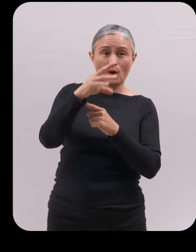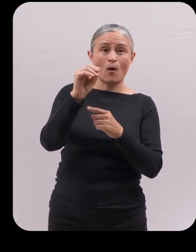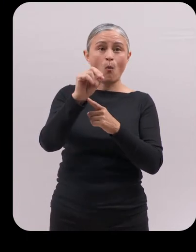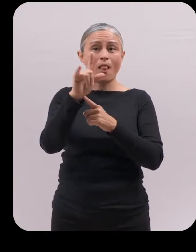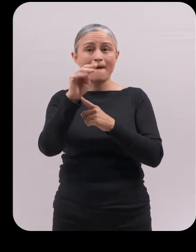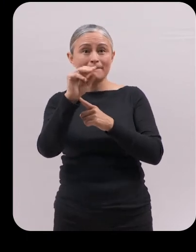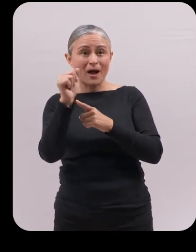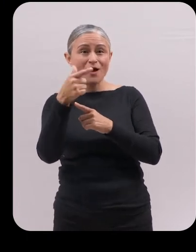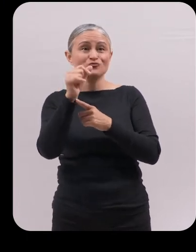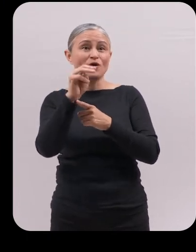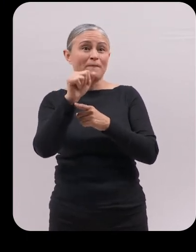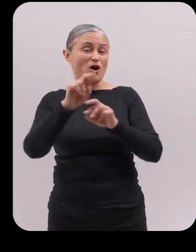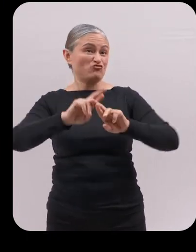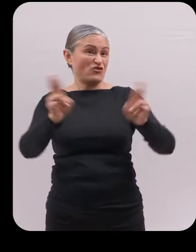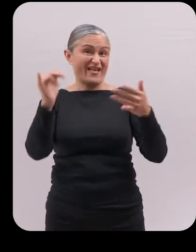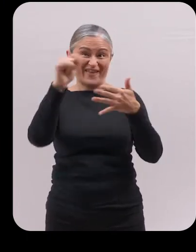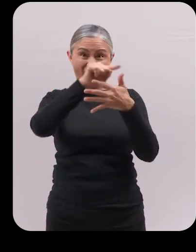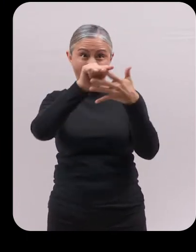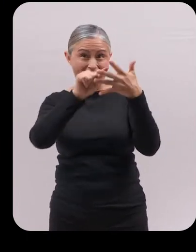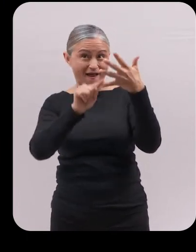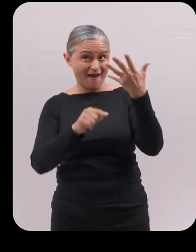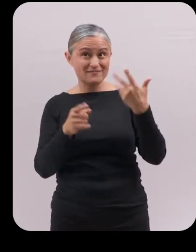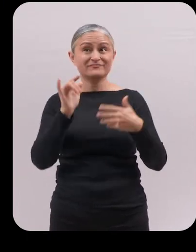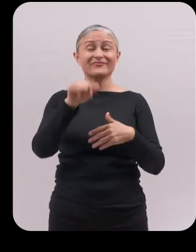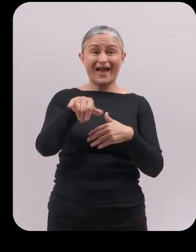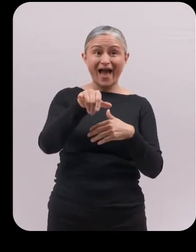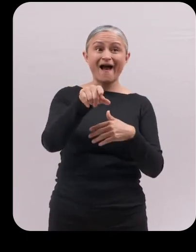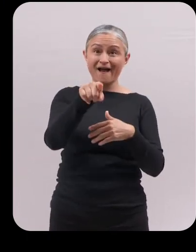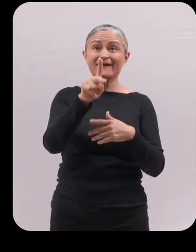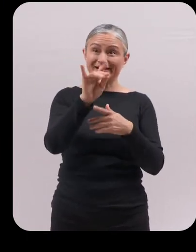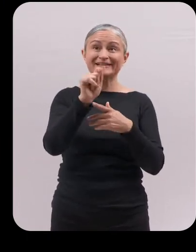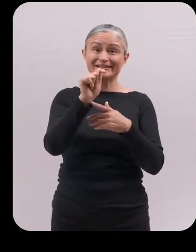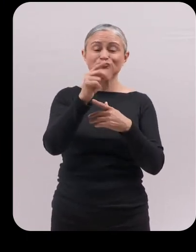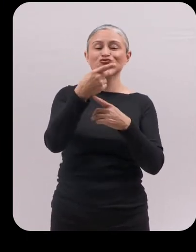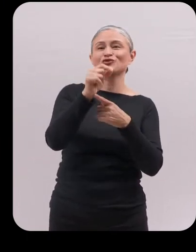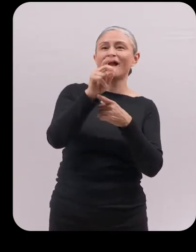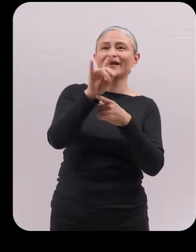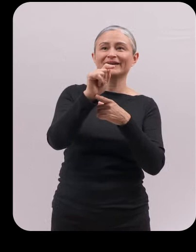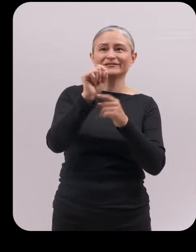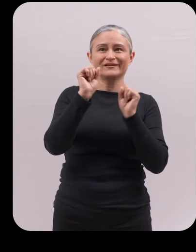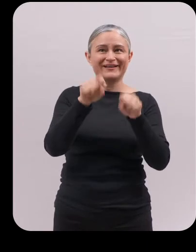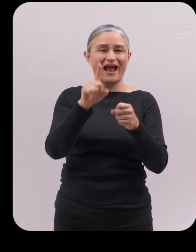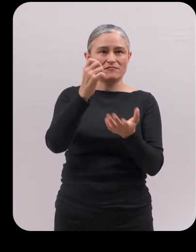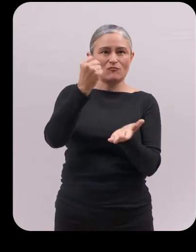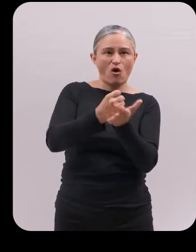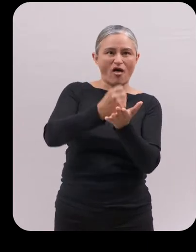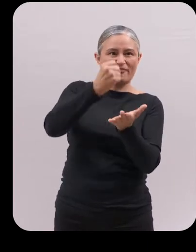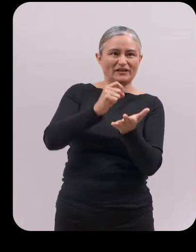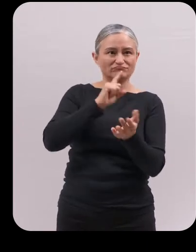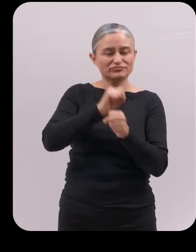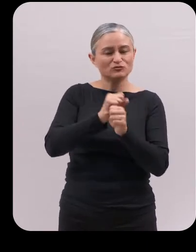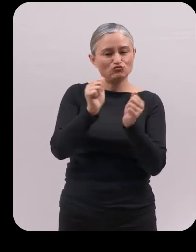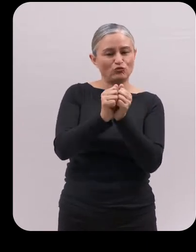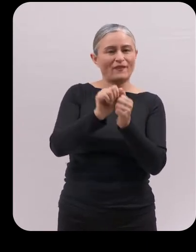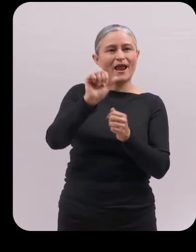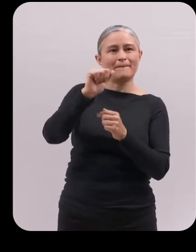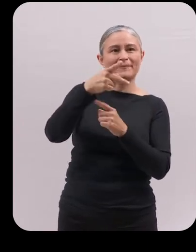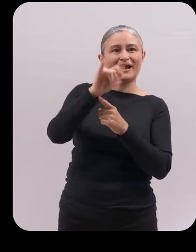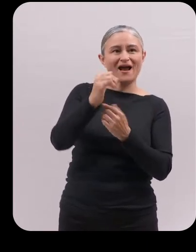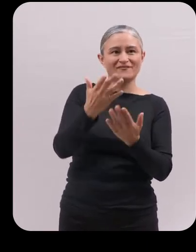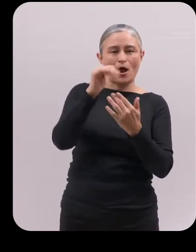to get to production, GenKit can easily deploy your code as an authenticated API right to Firebase or Google